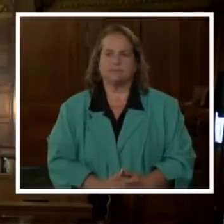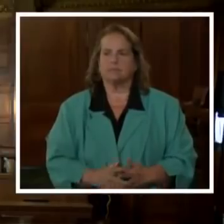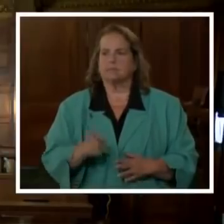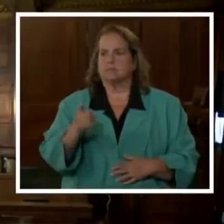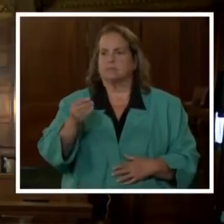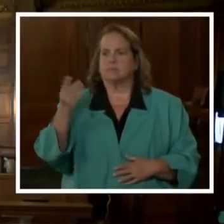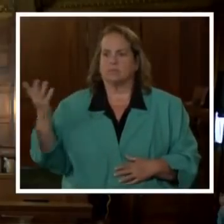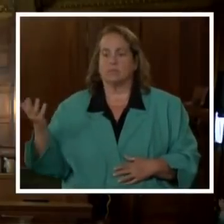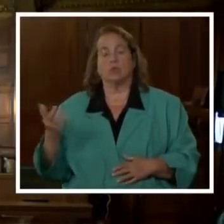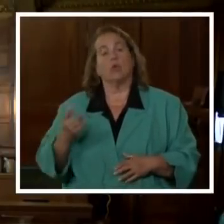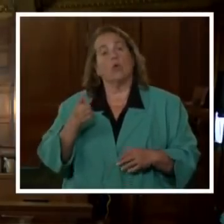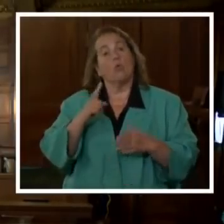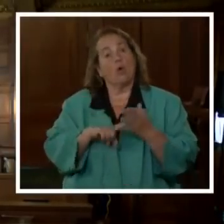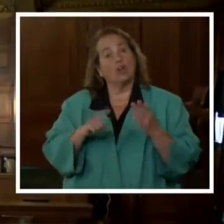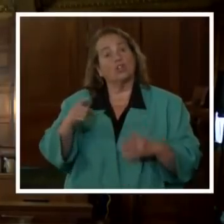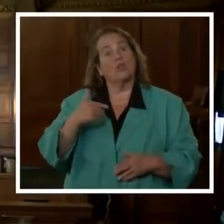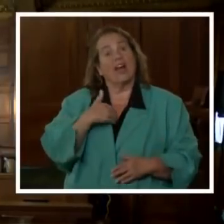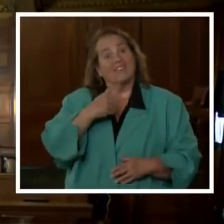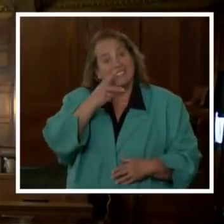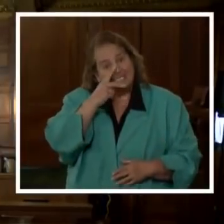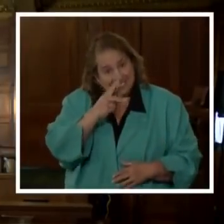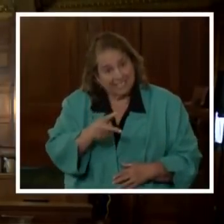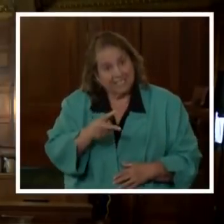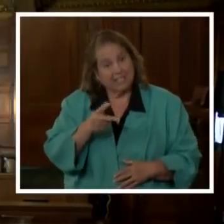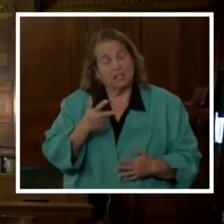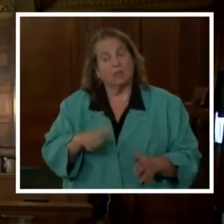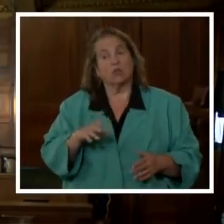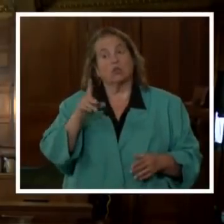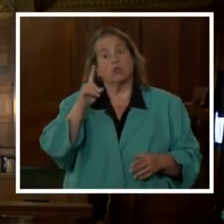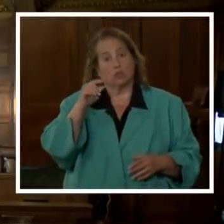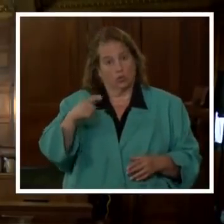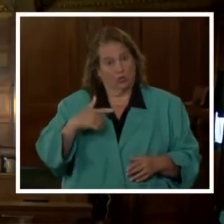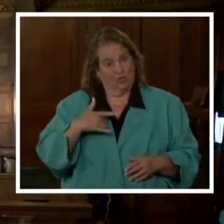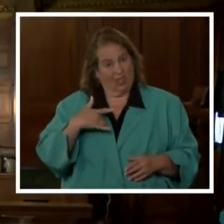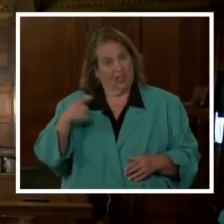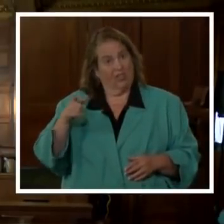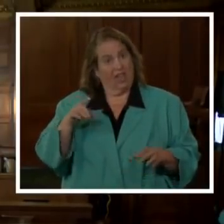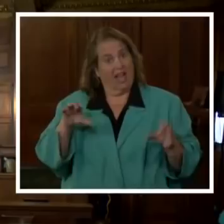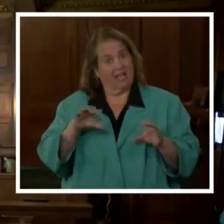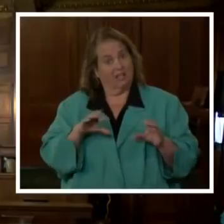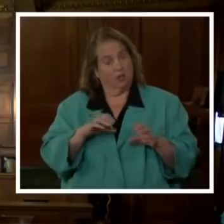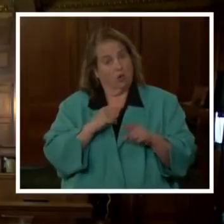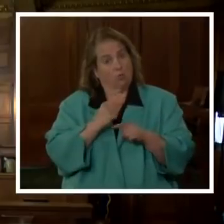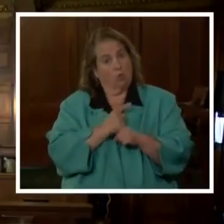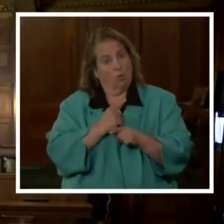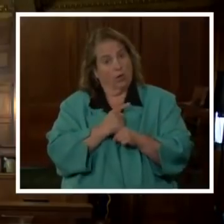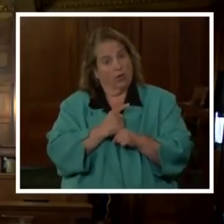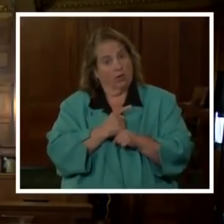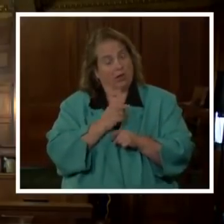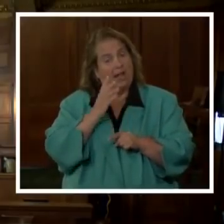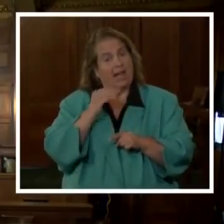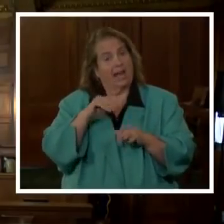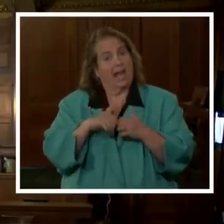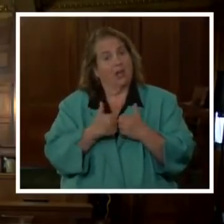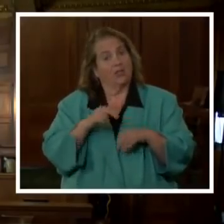Given what you have seen, do you feel like police acted appropriately? Another question about how those National Guard roads